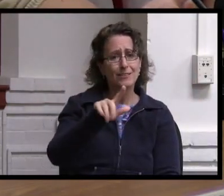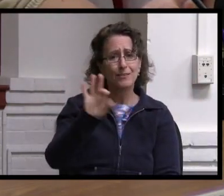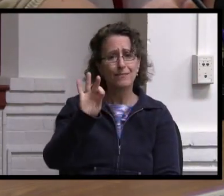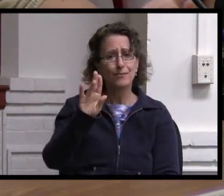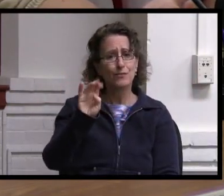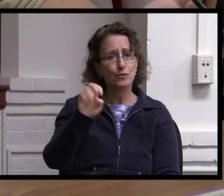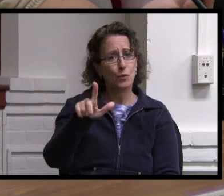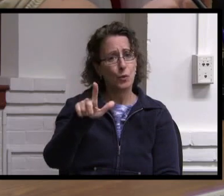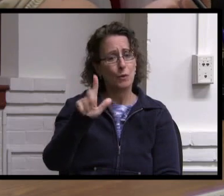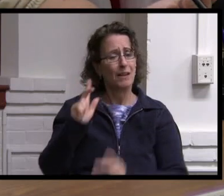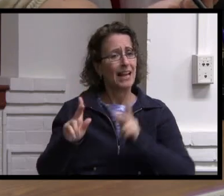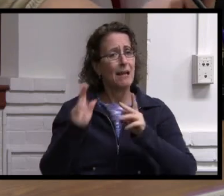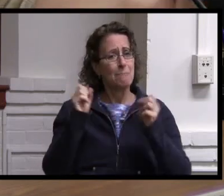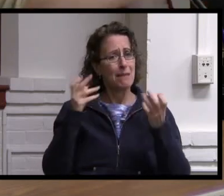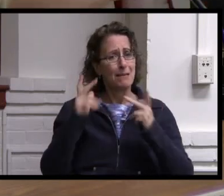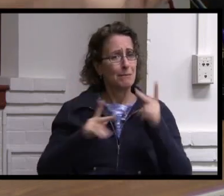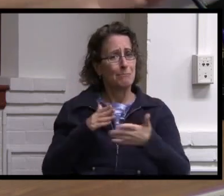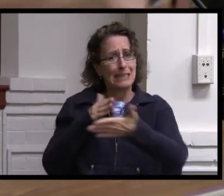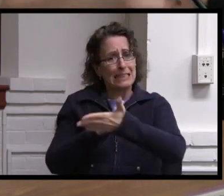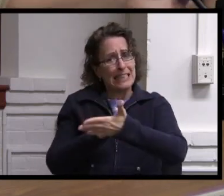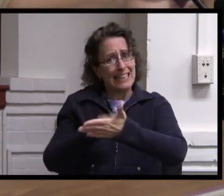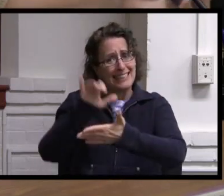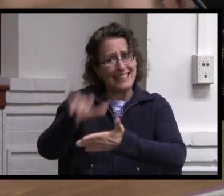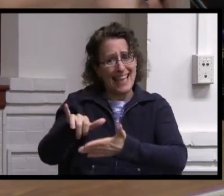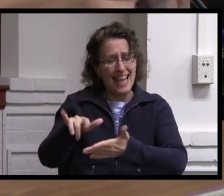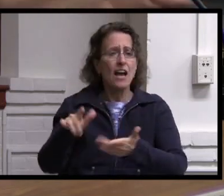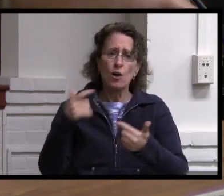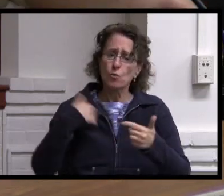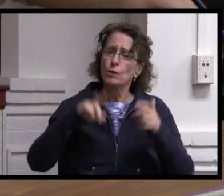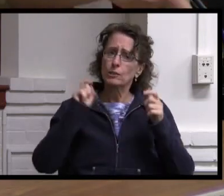the public to keep them informed. Okay.